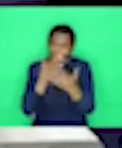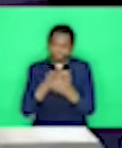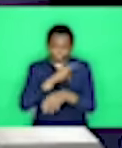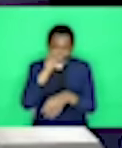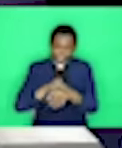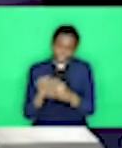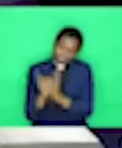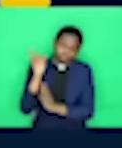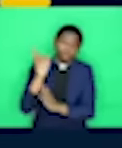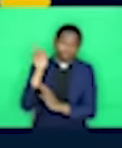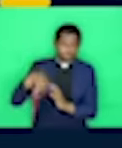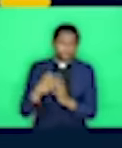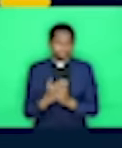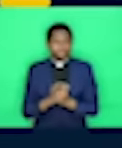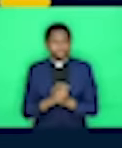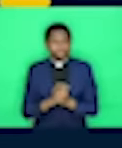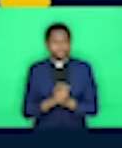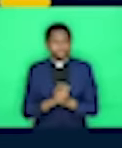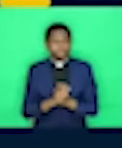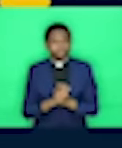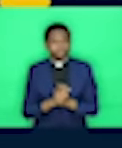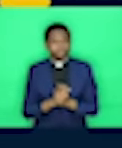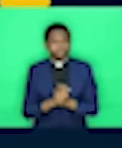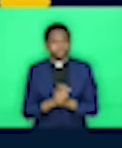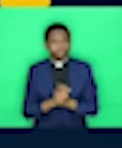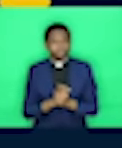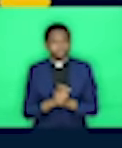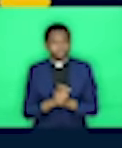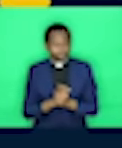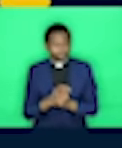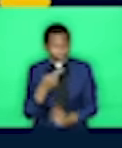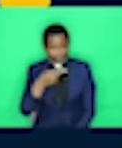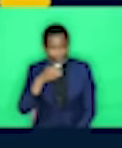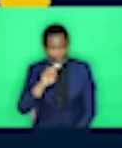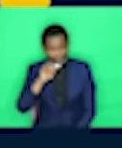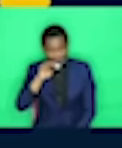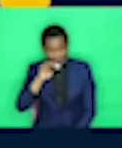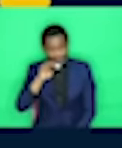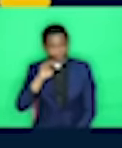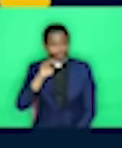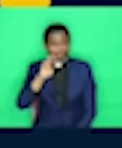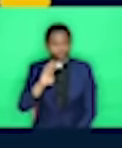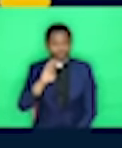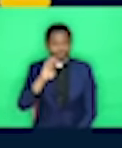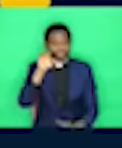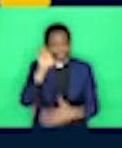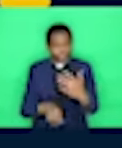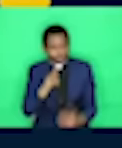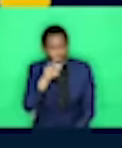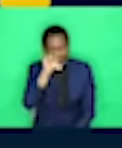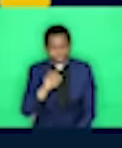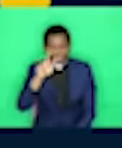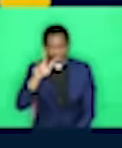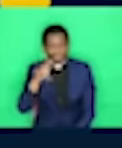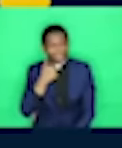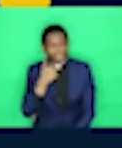hudo anase fape ma hudo a e mo man ni tumi jina so e jina yie. Hebrews 1 verse 3 says that God sustains all things